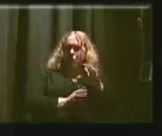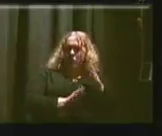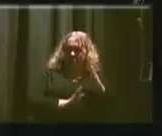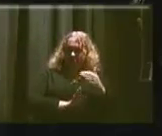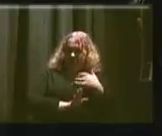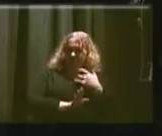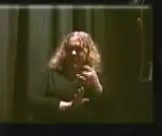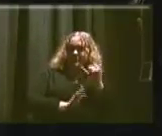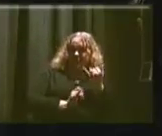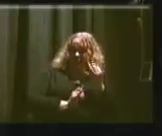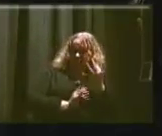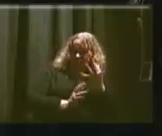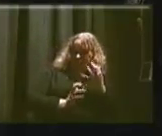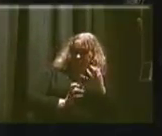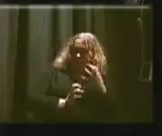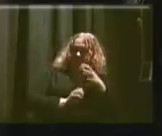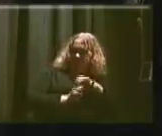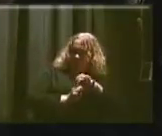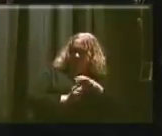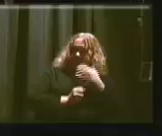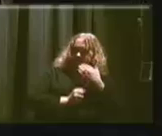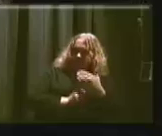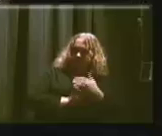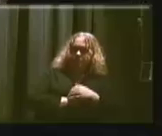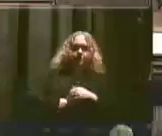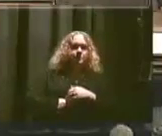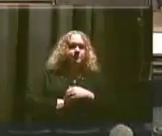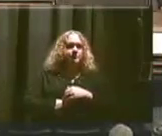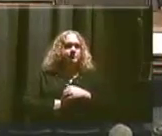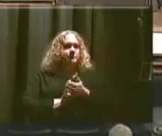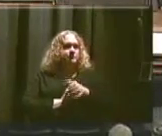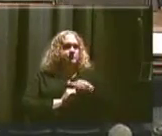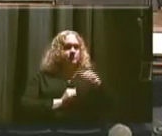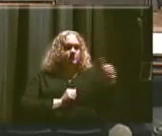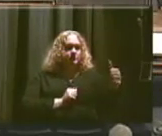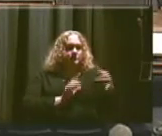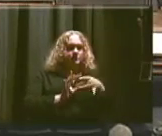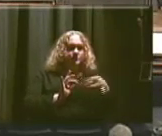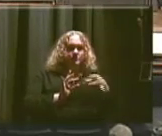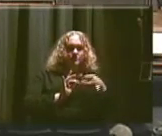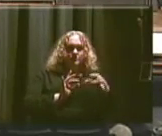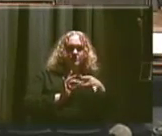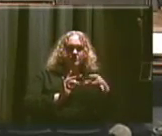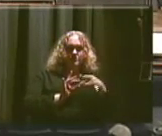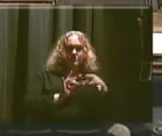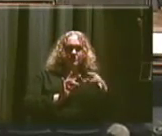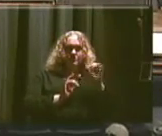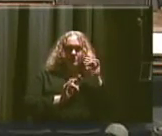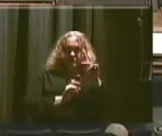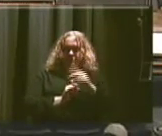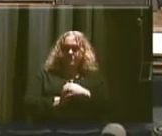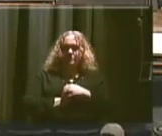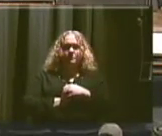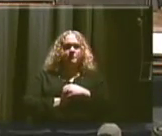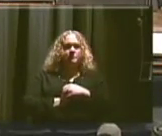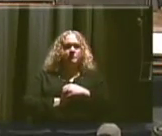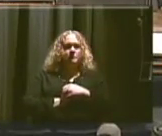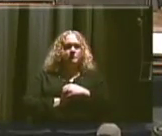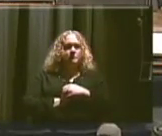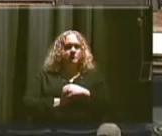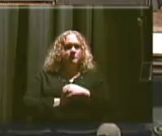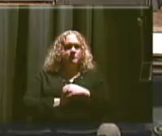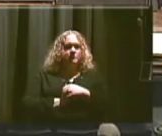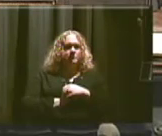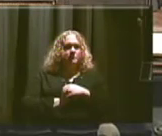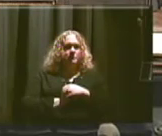now, if you want to go ahead with your vote, that's my comment. Okay. Any other comments? Okay. Moved,